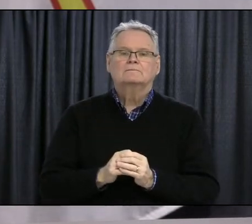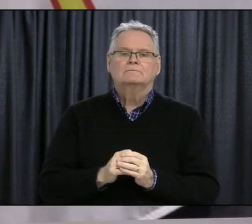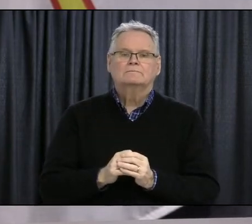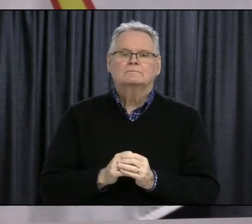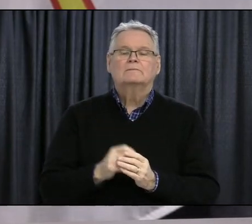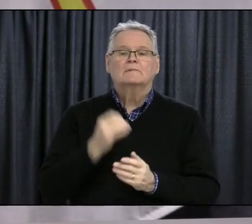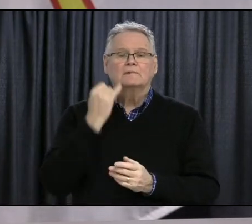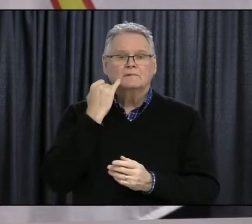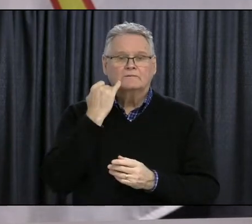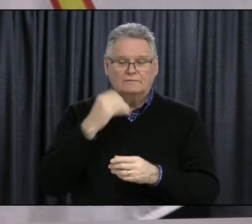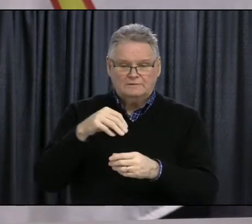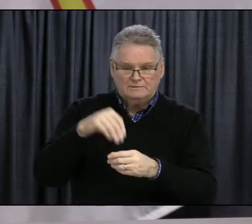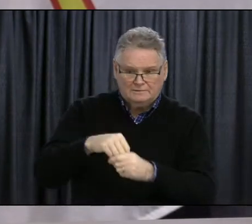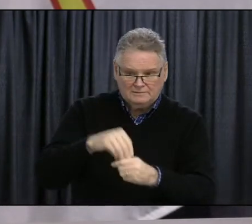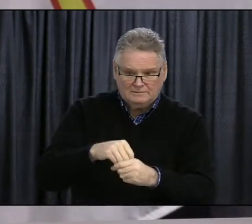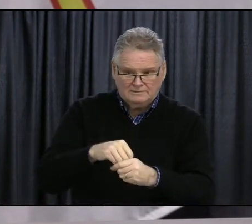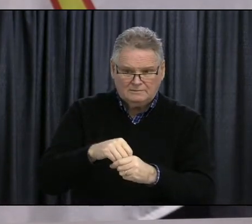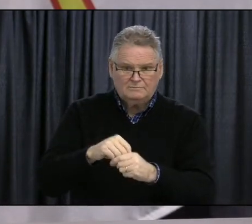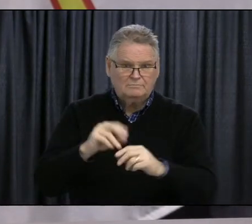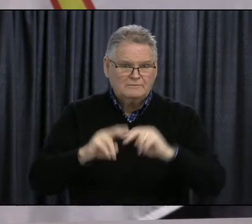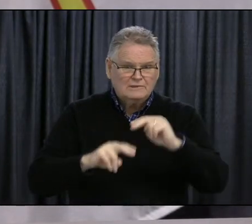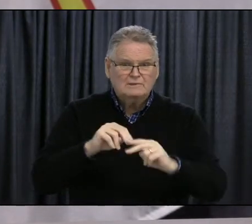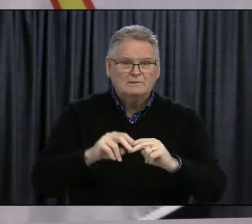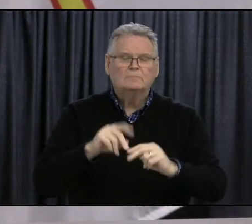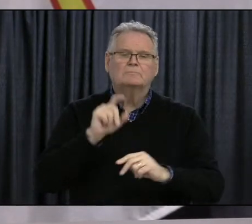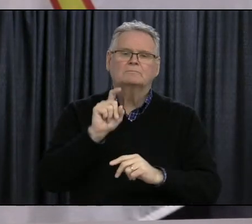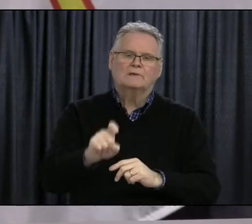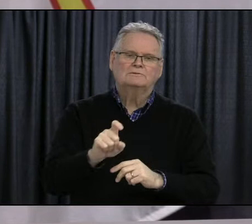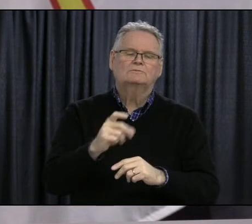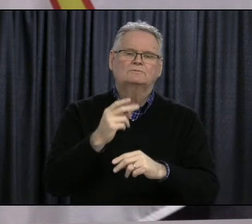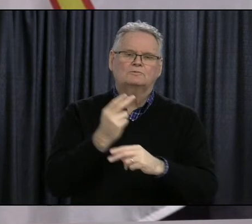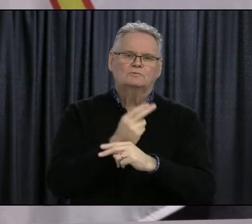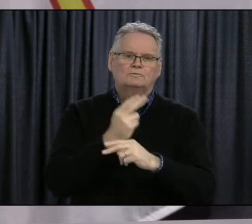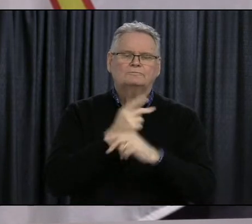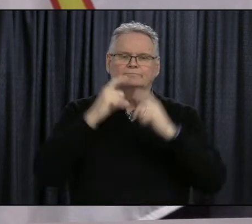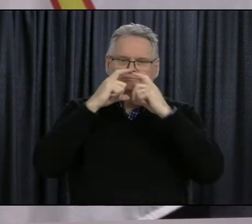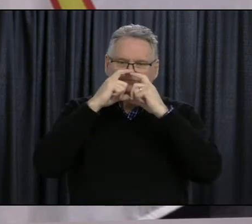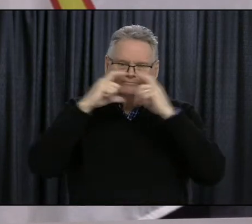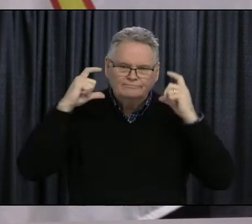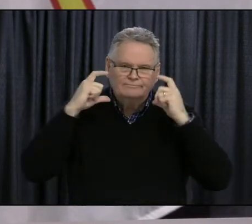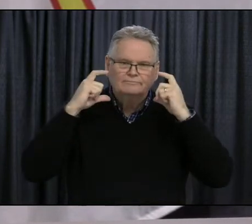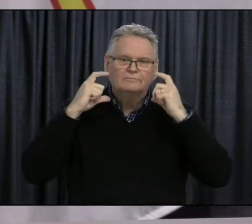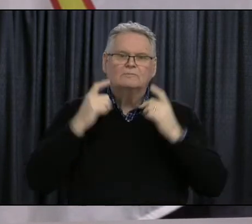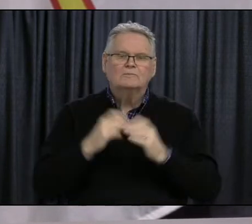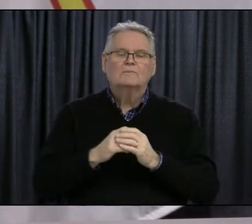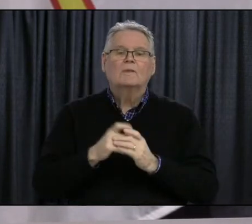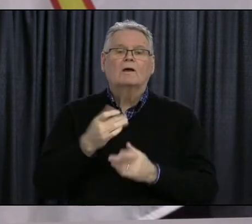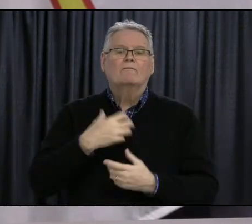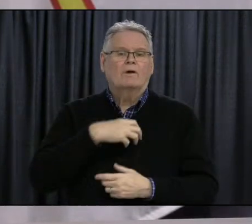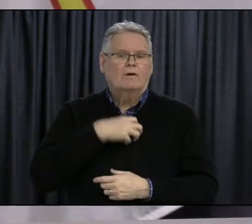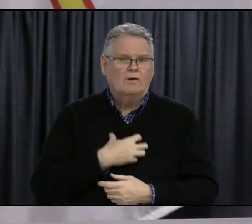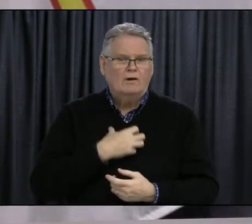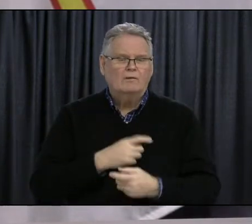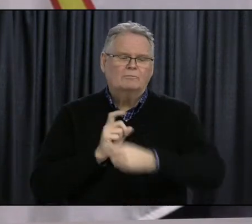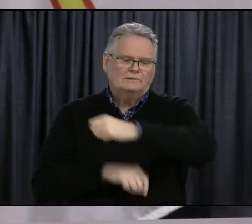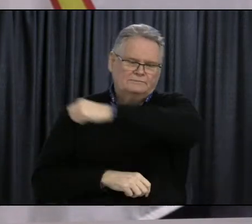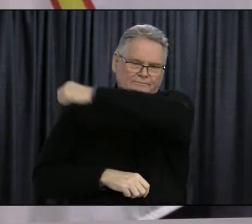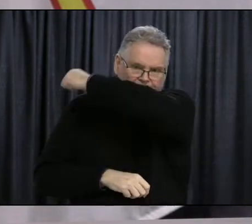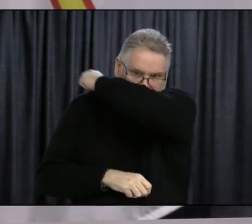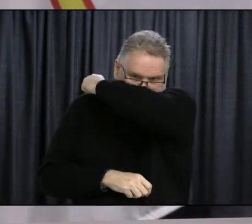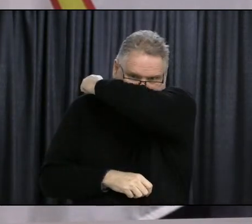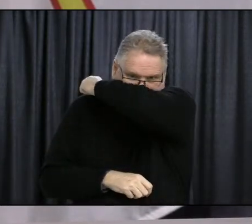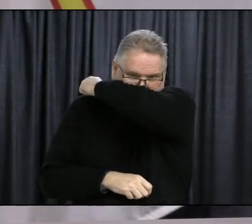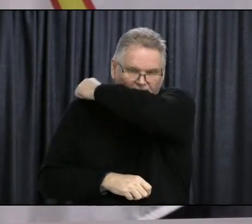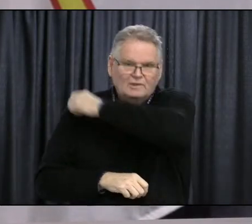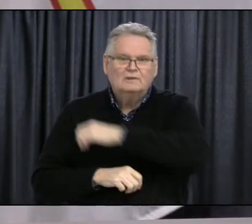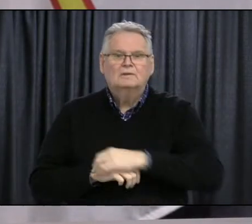sick, stay home and avoid contact with others. If you have symptoms of COVID, please call 811 or complete the